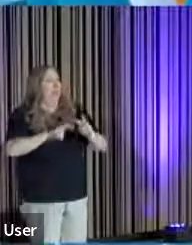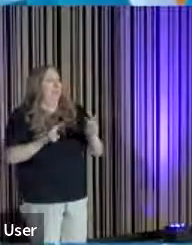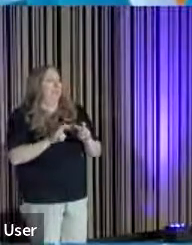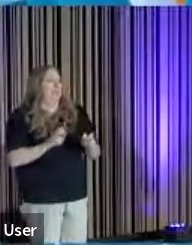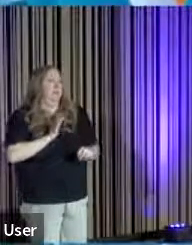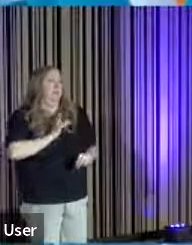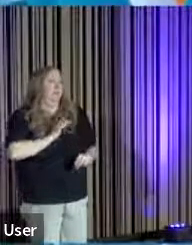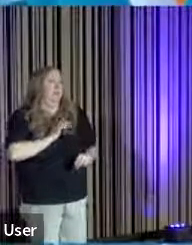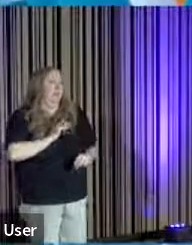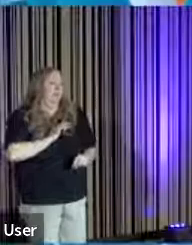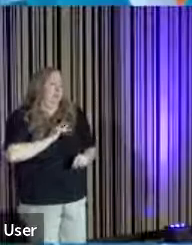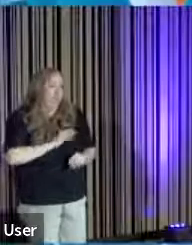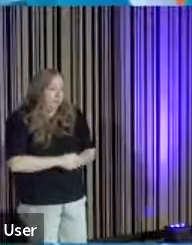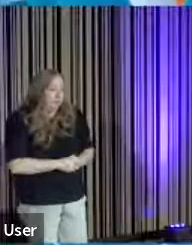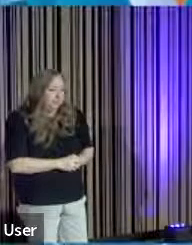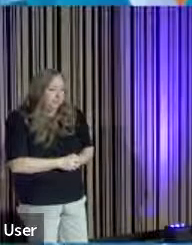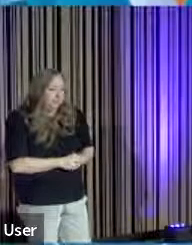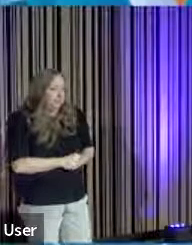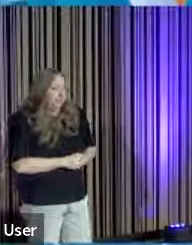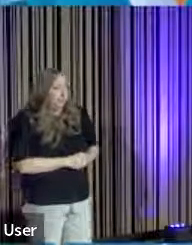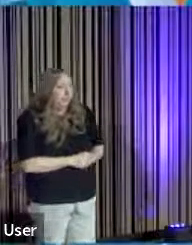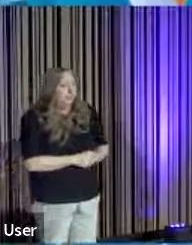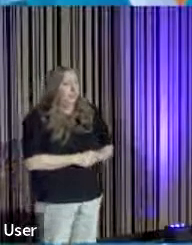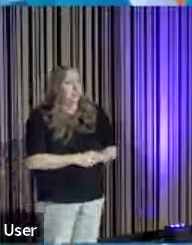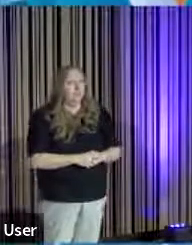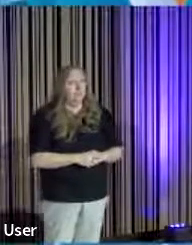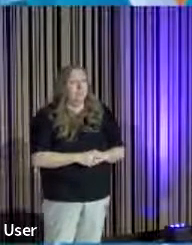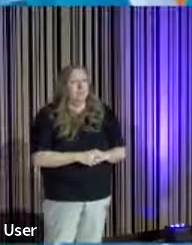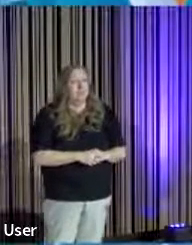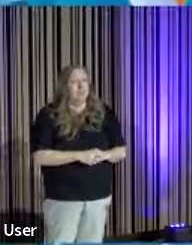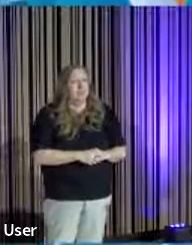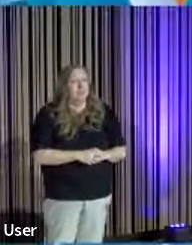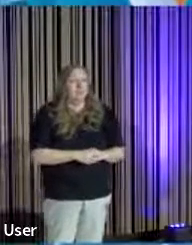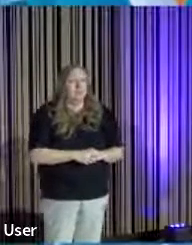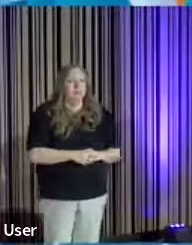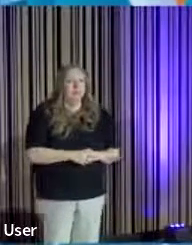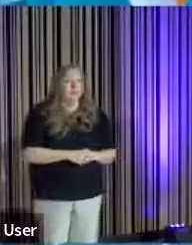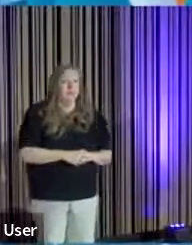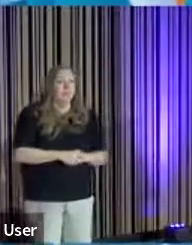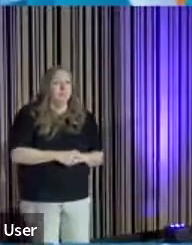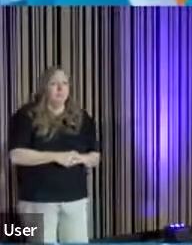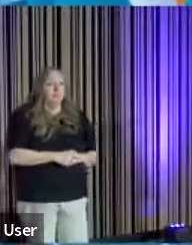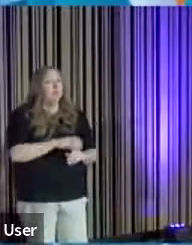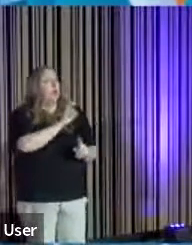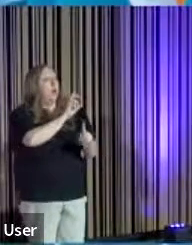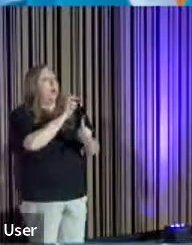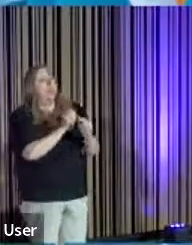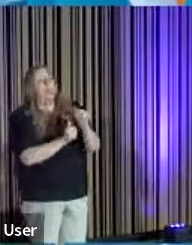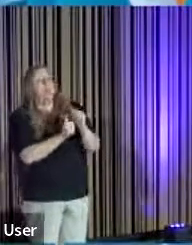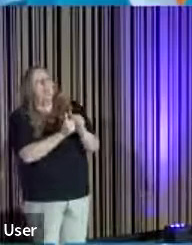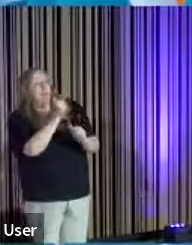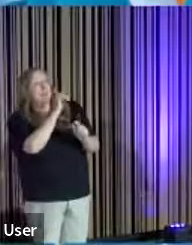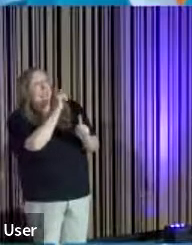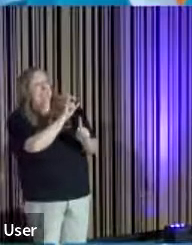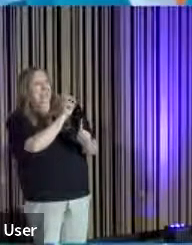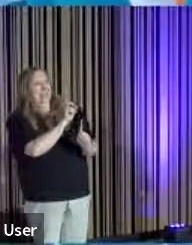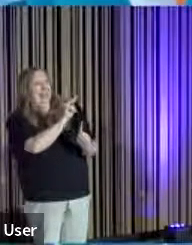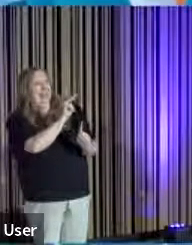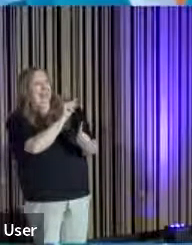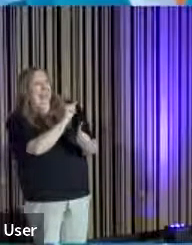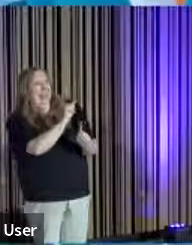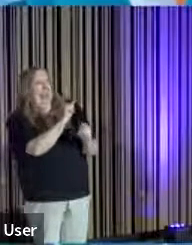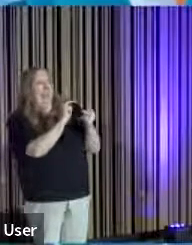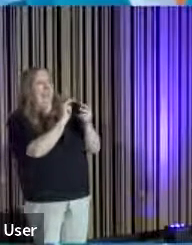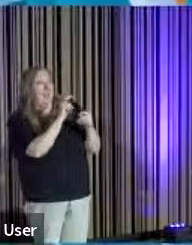But I only told you about DNA viruses, and to be honest, mostly DNA viruses that infect bacteria. I'm just going to take